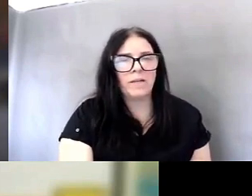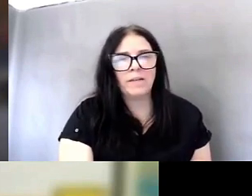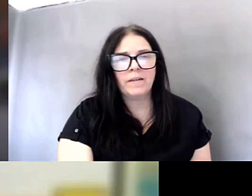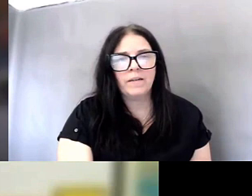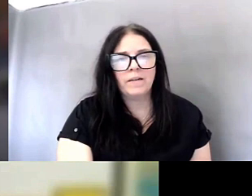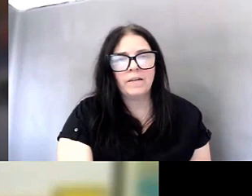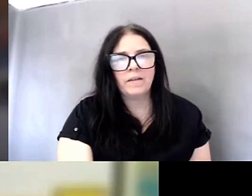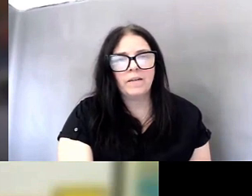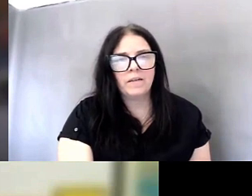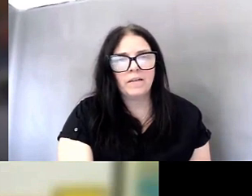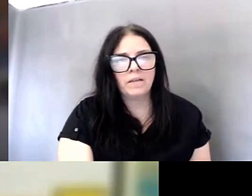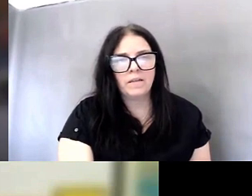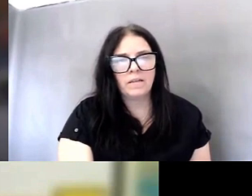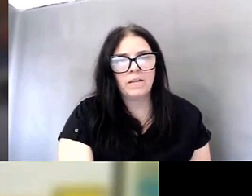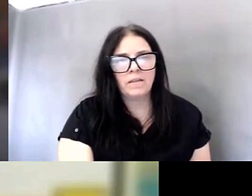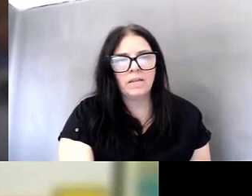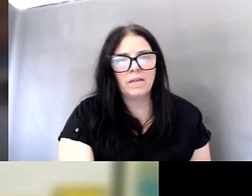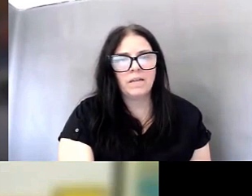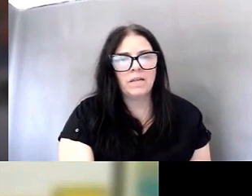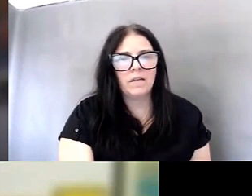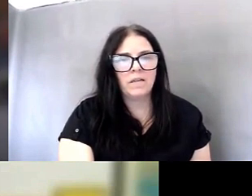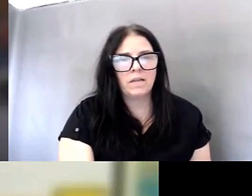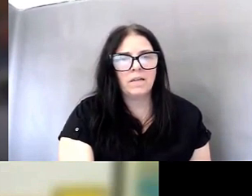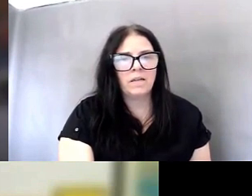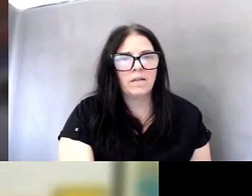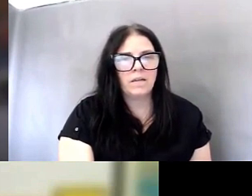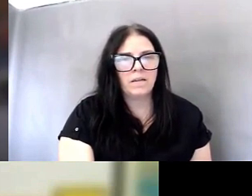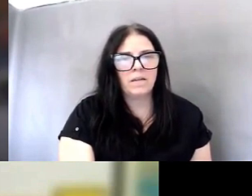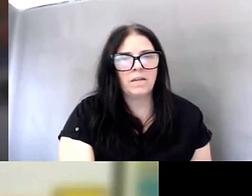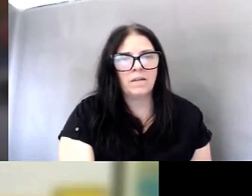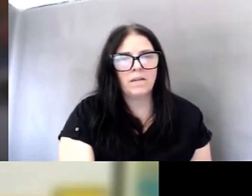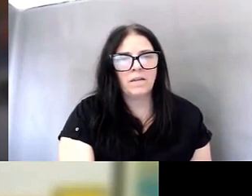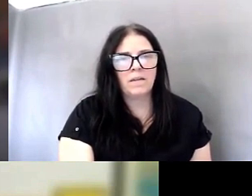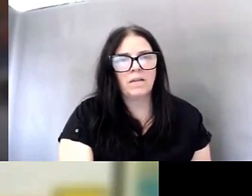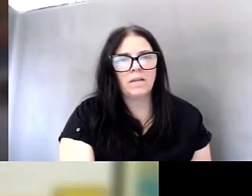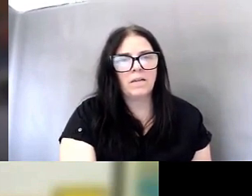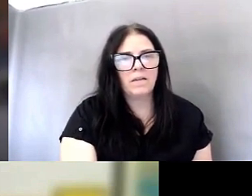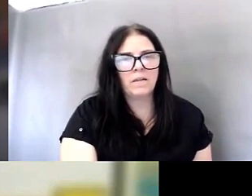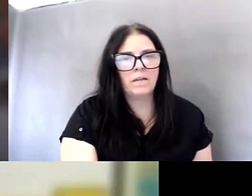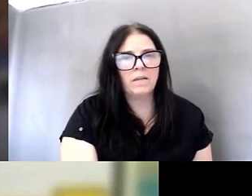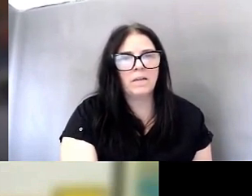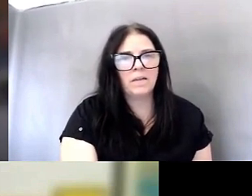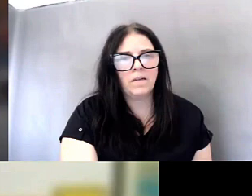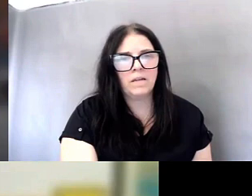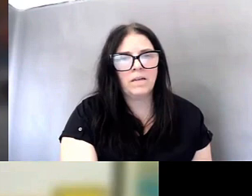so if you and scroll down to the table of contents.